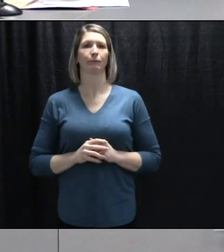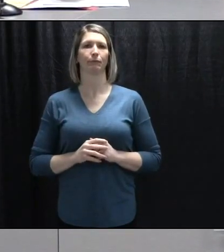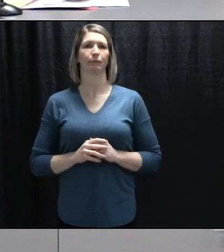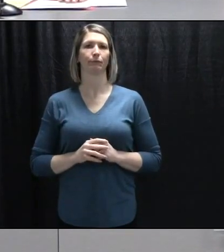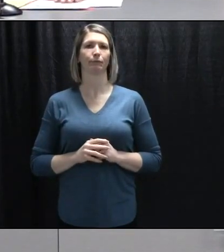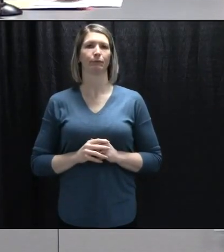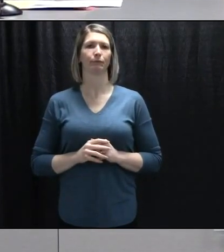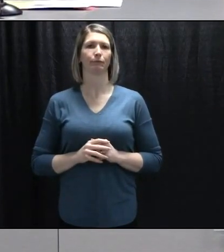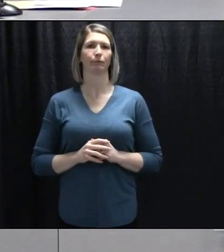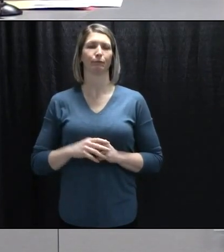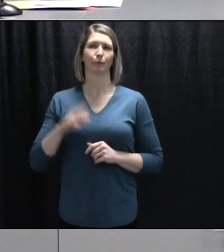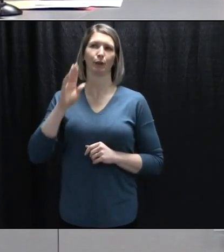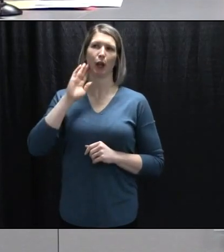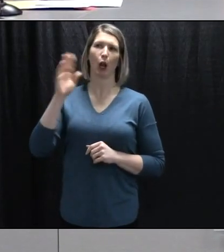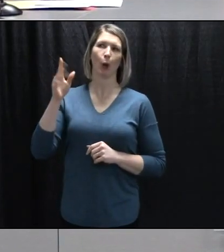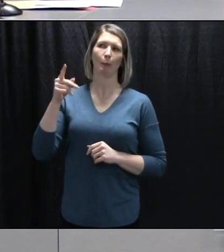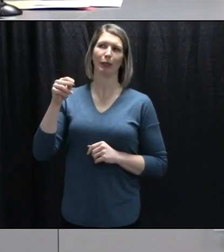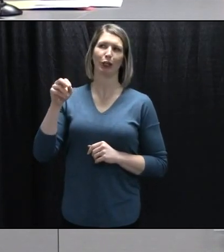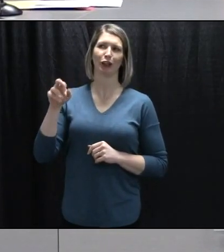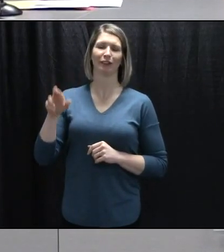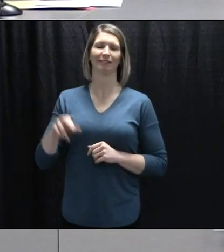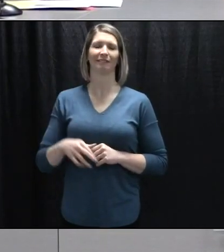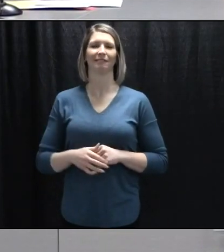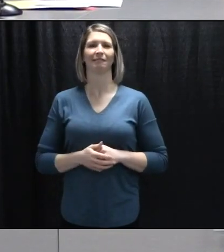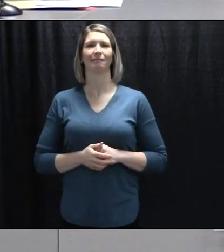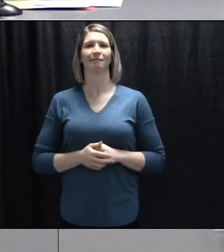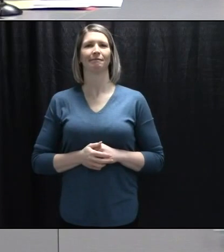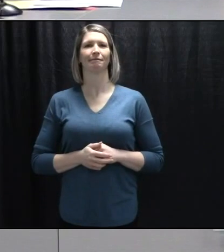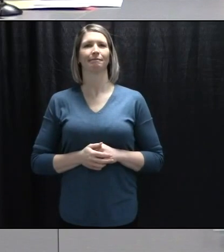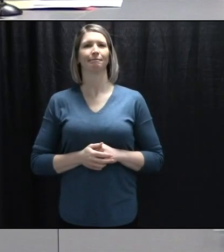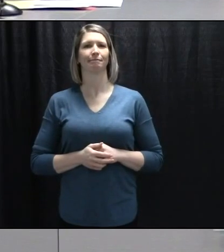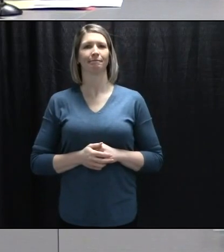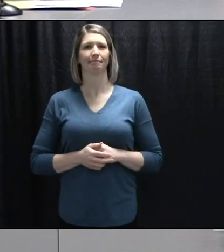Hi, Peter. Hi.